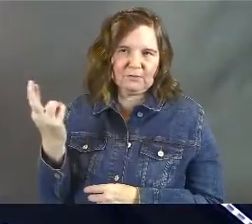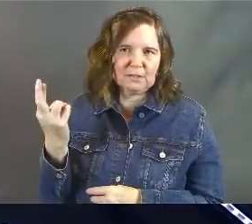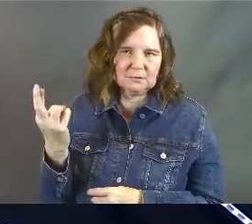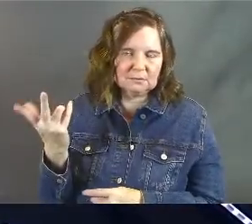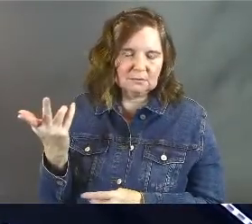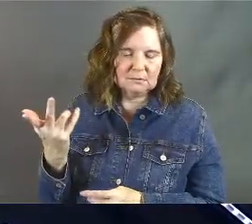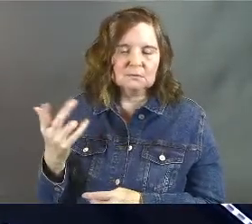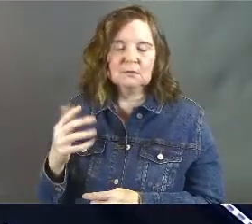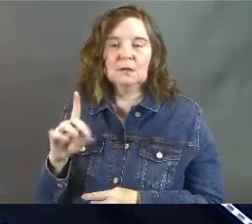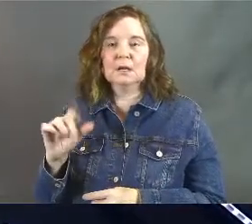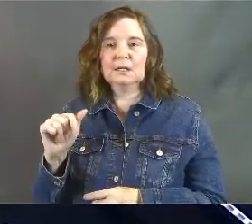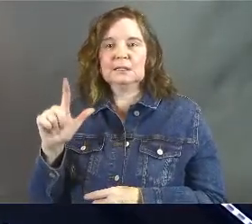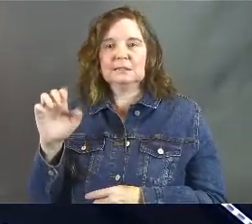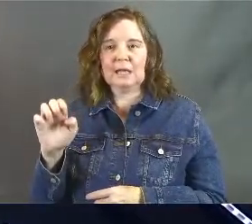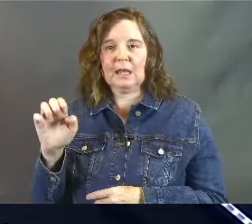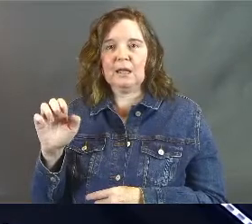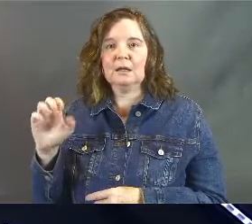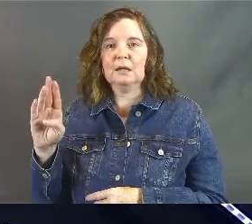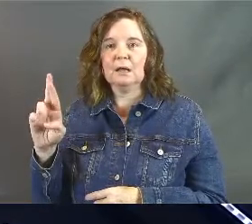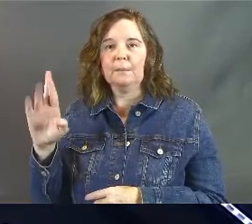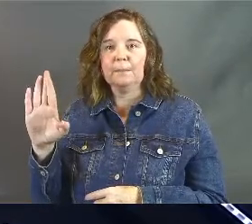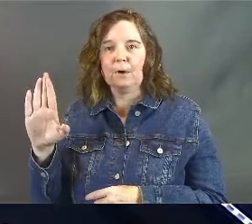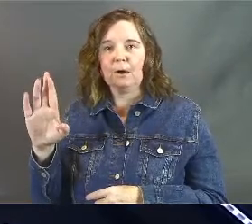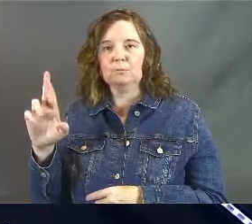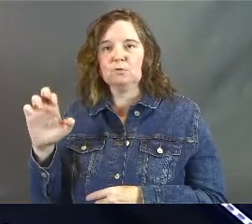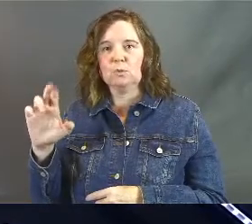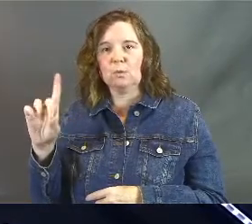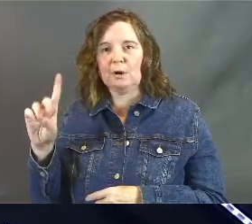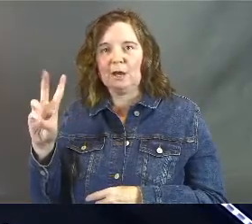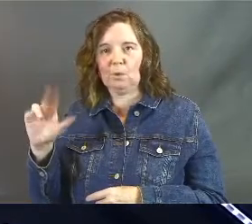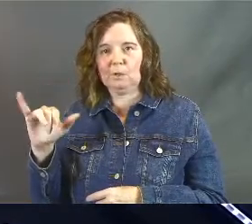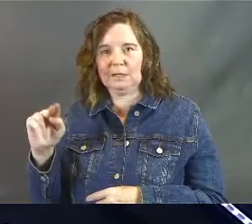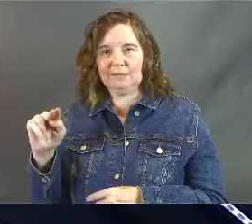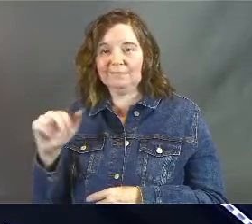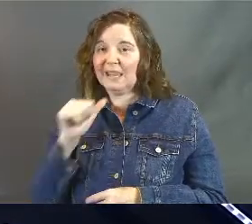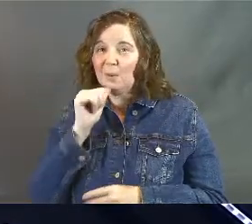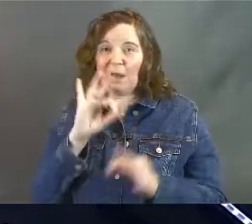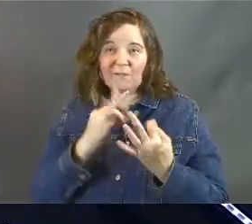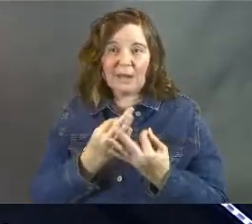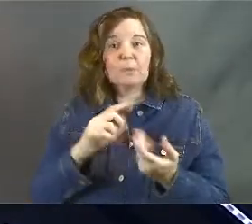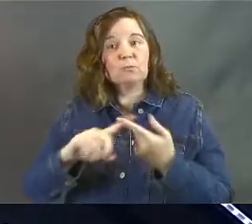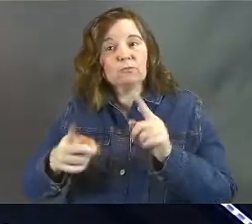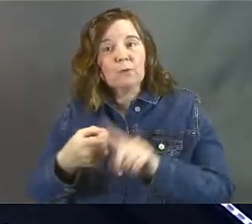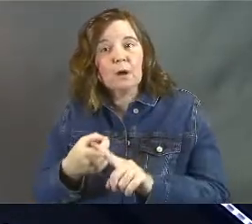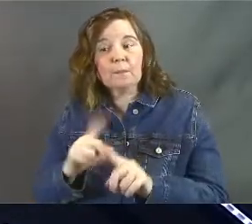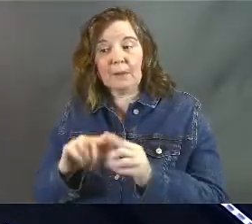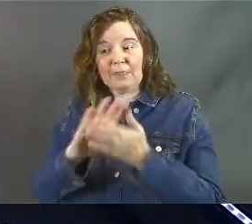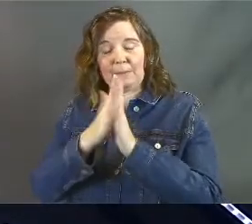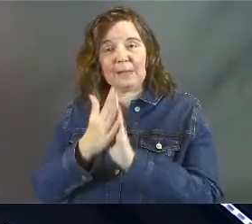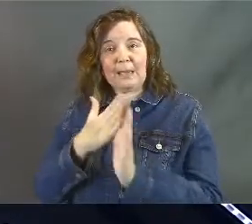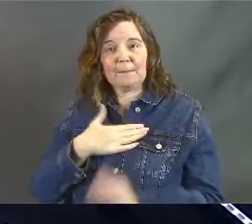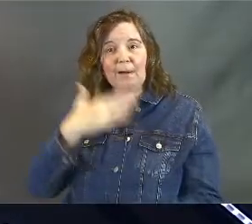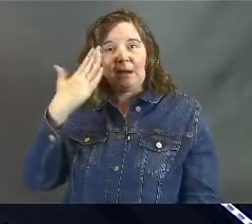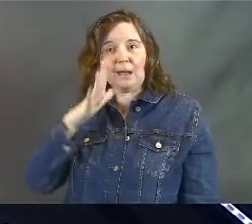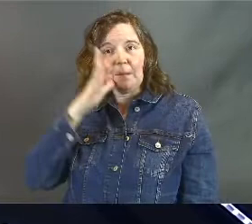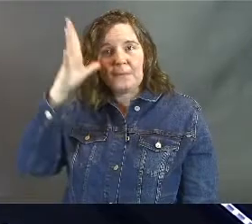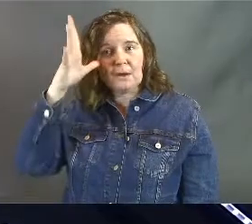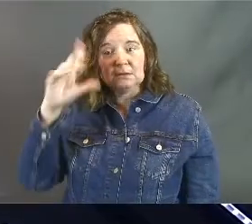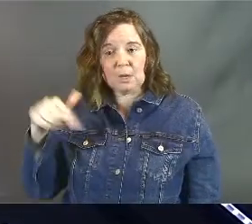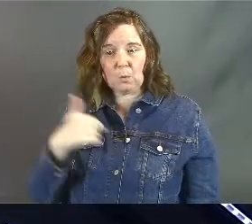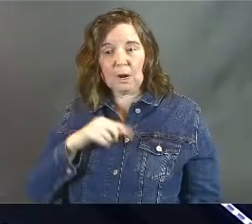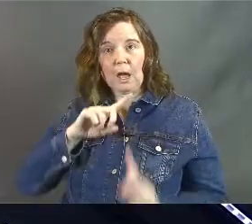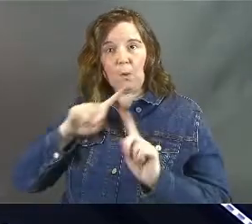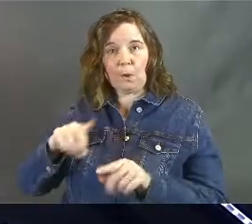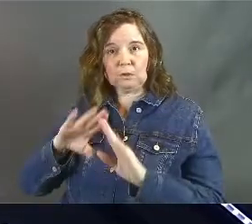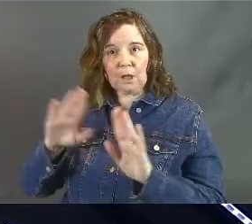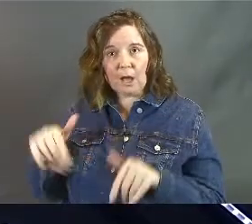friends, Dale and Barb Rowden. And they were not our family, they were family friends, but they became our godparents. And whenever we